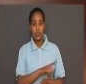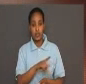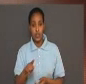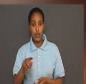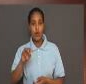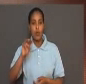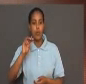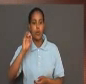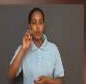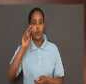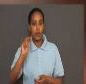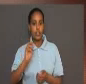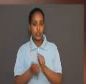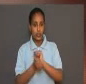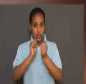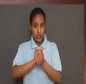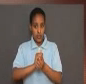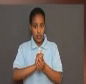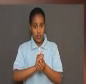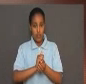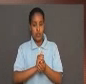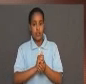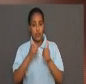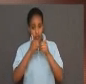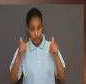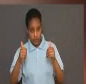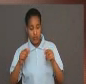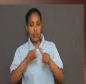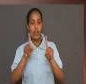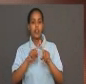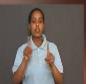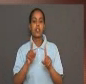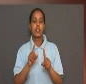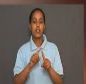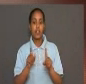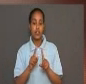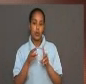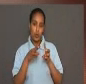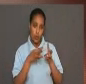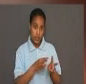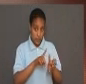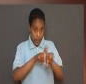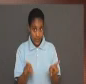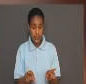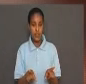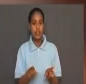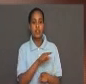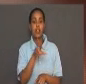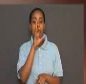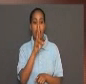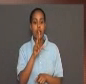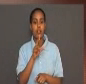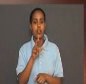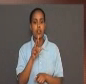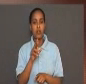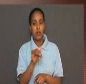monomer chains can associate in a variety of different ways, but they are